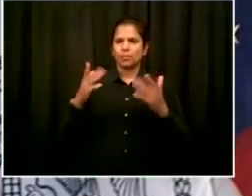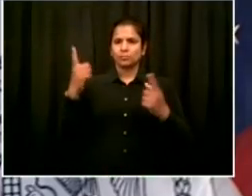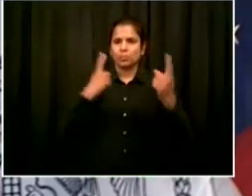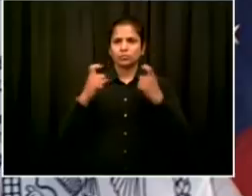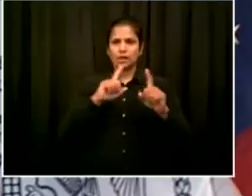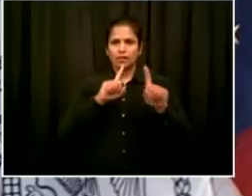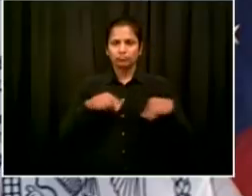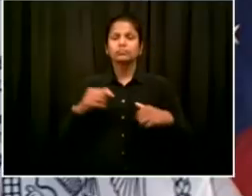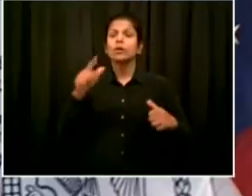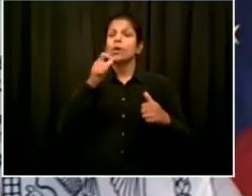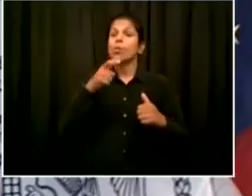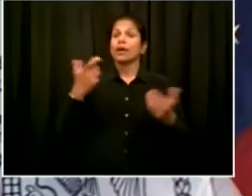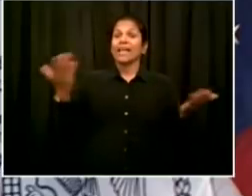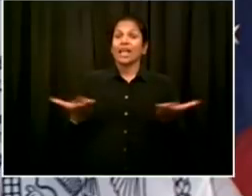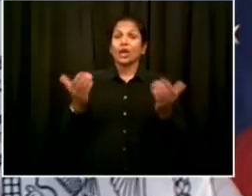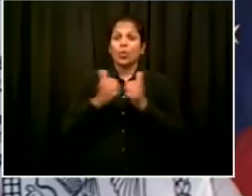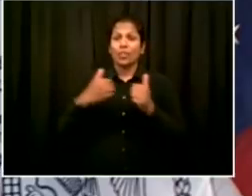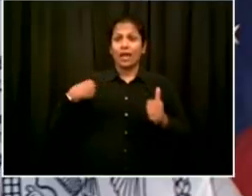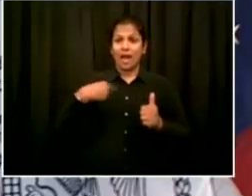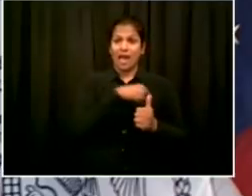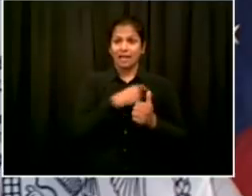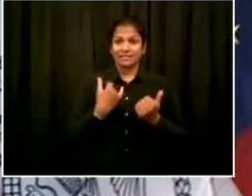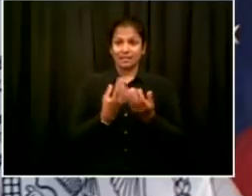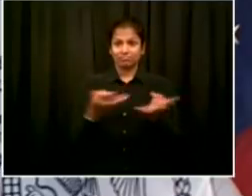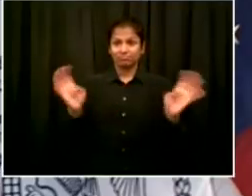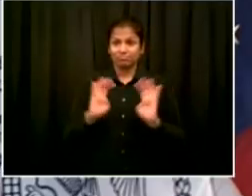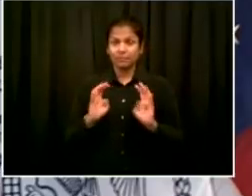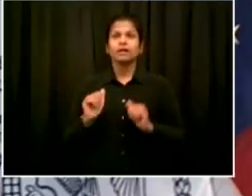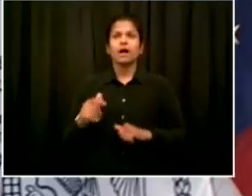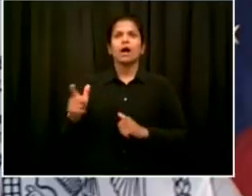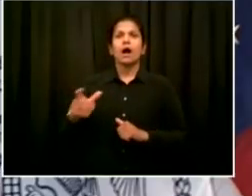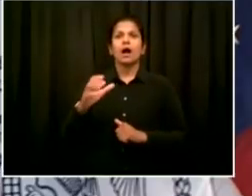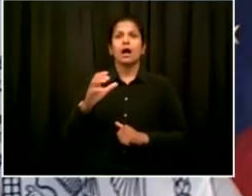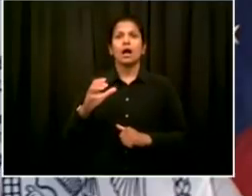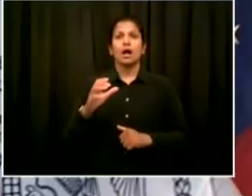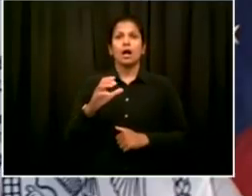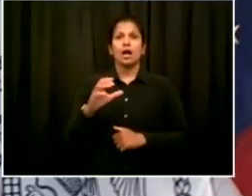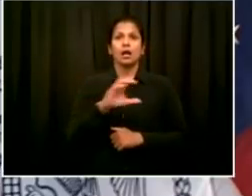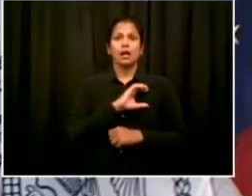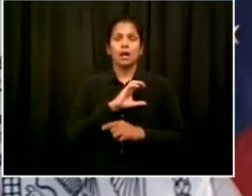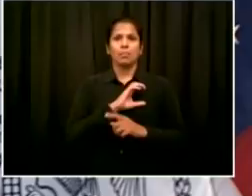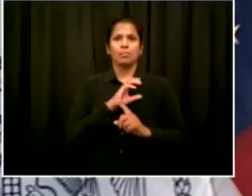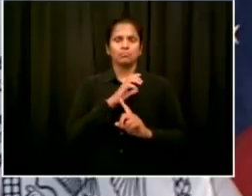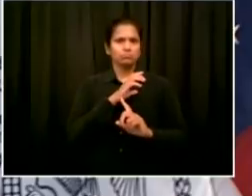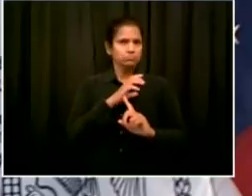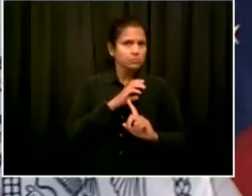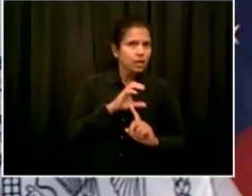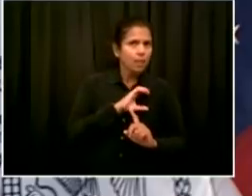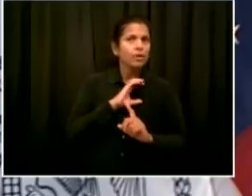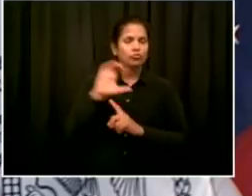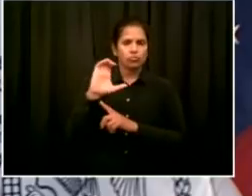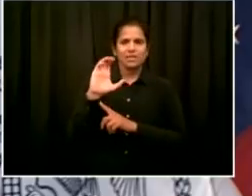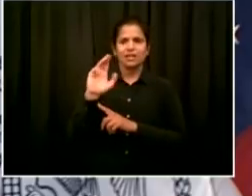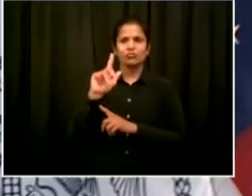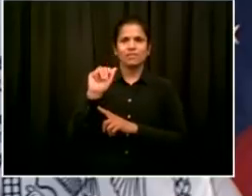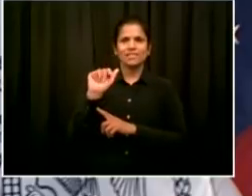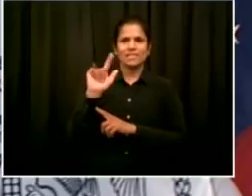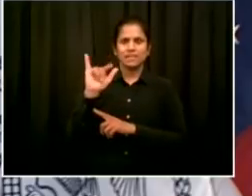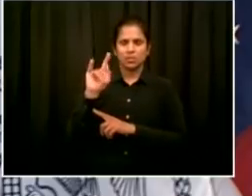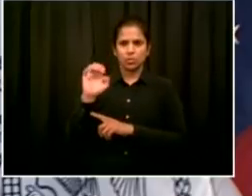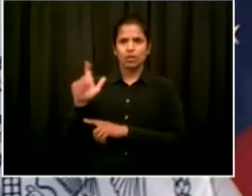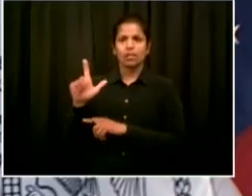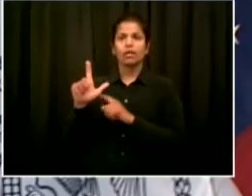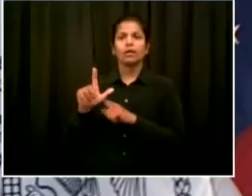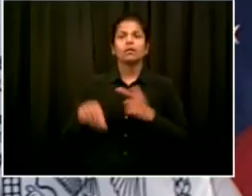Commissioner Criswell, Commissioner Trottenberg, Toya Williford, the Executive Director of the Mayor's Fund to Advance New York City, and